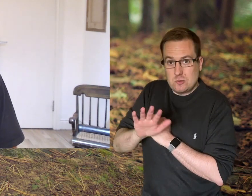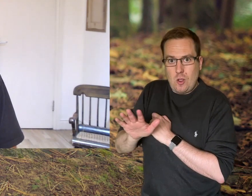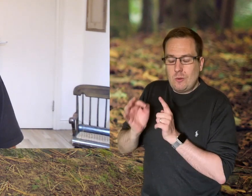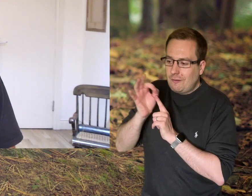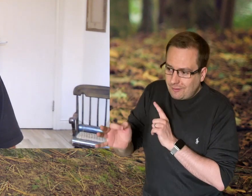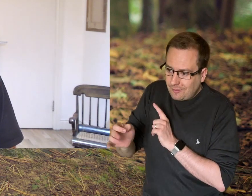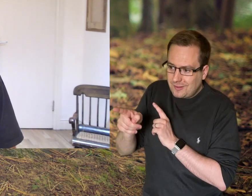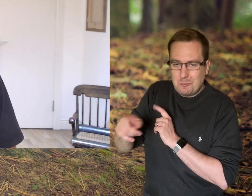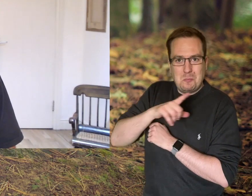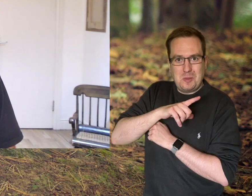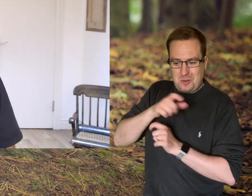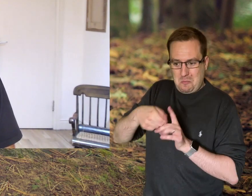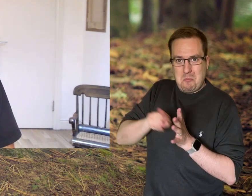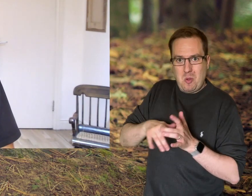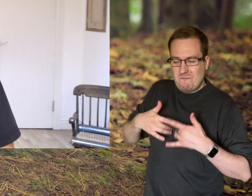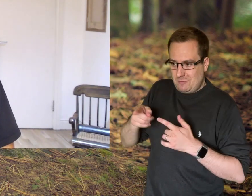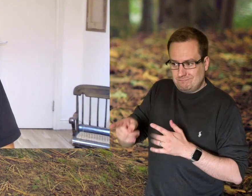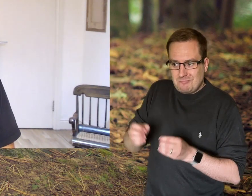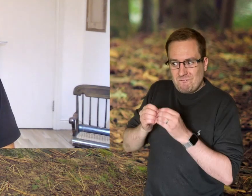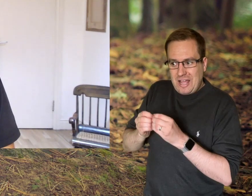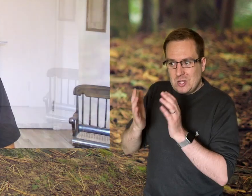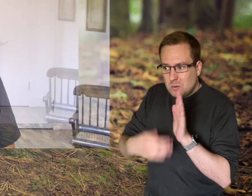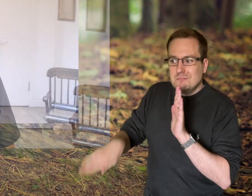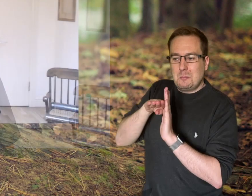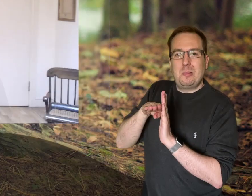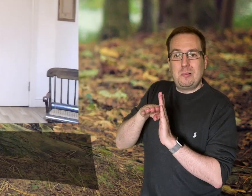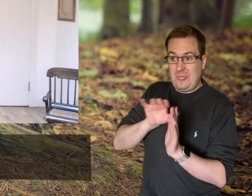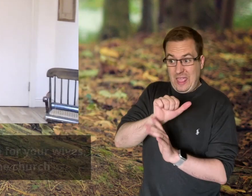value that they didn't have in their culture.